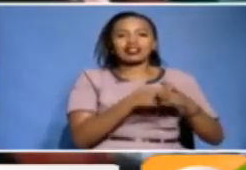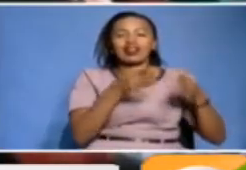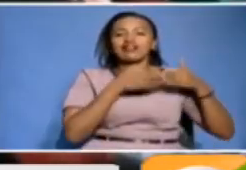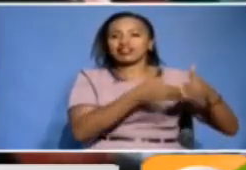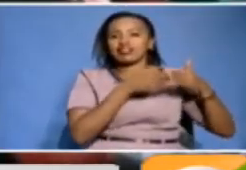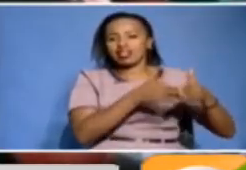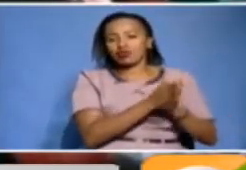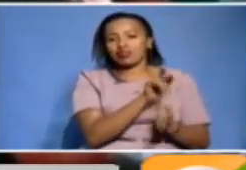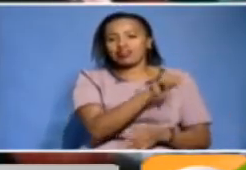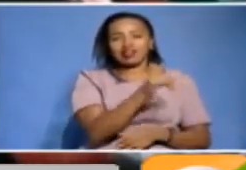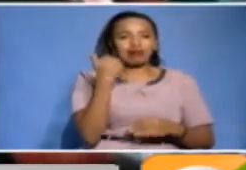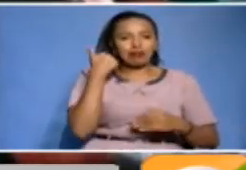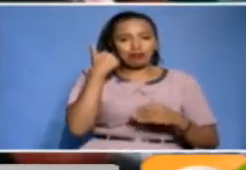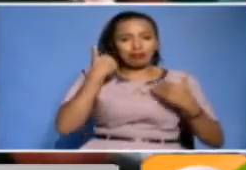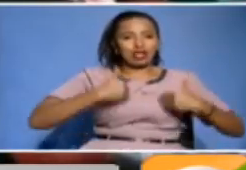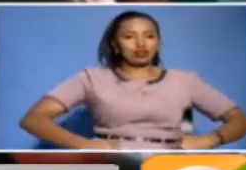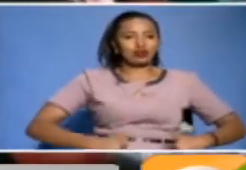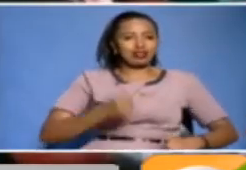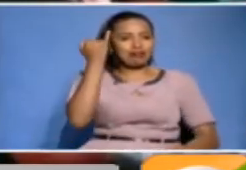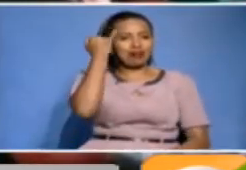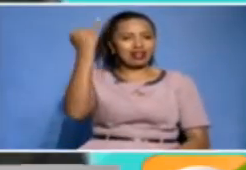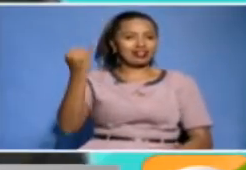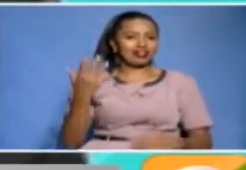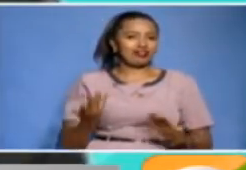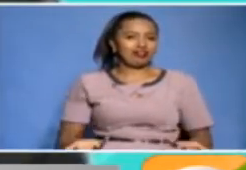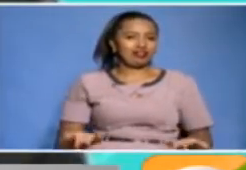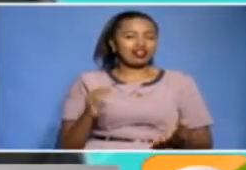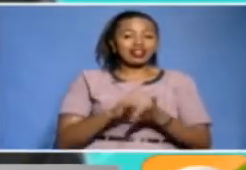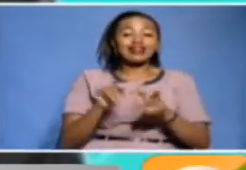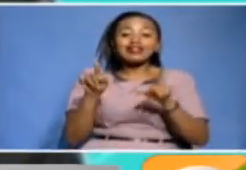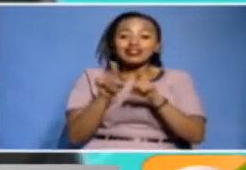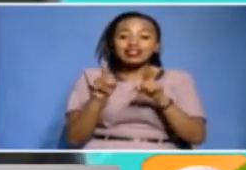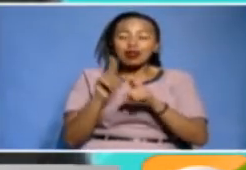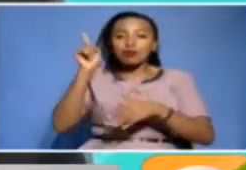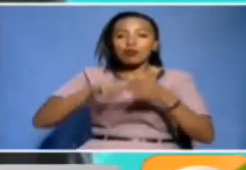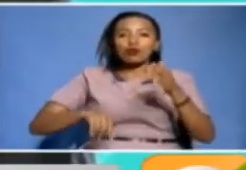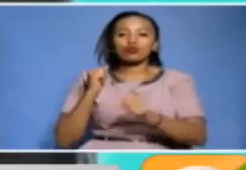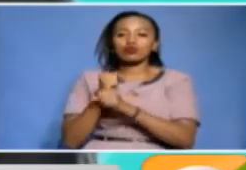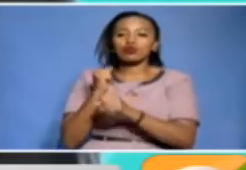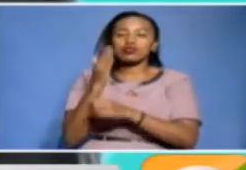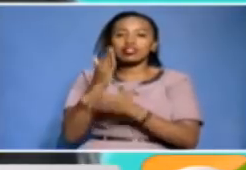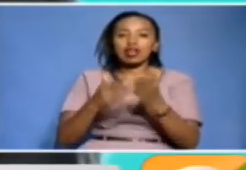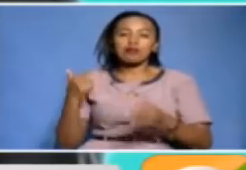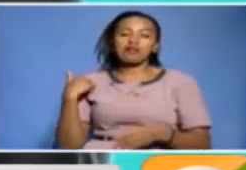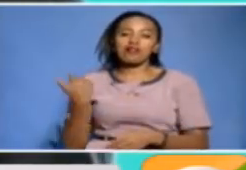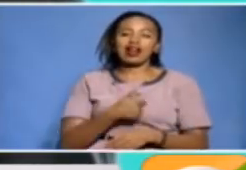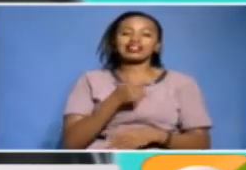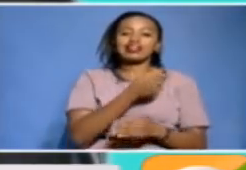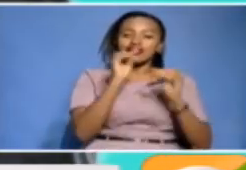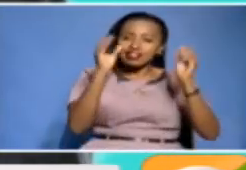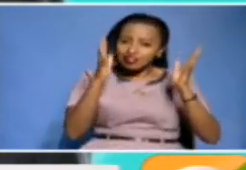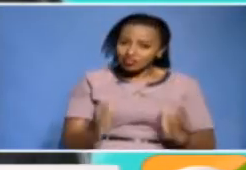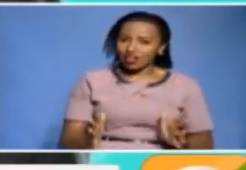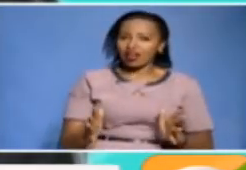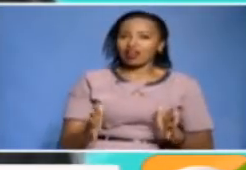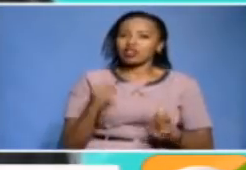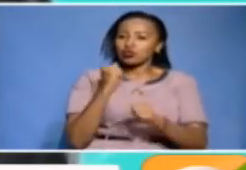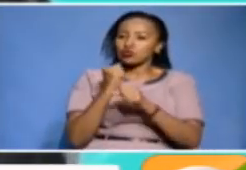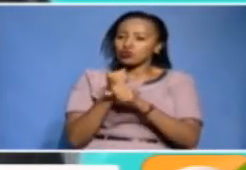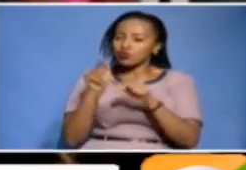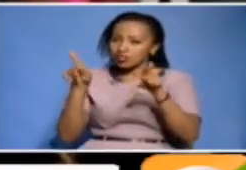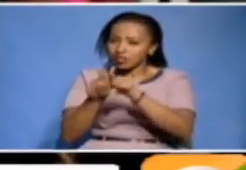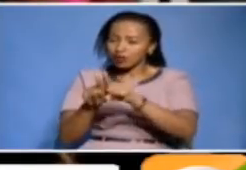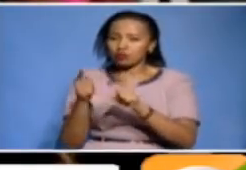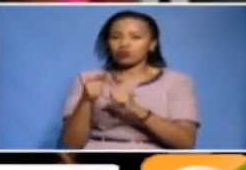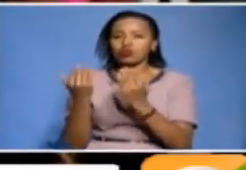of that patient. You can imagine that. That is what we are doing, some of us and a few of us, as teachers who are